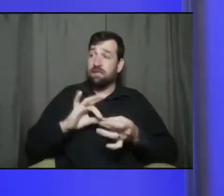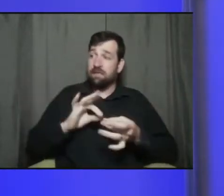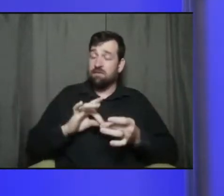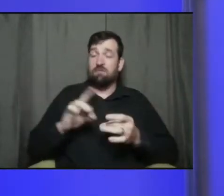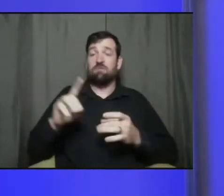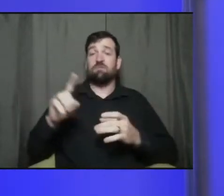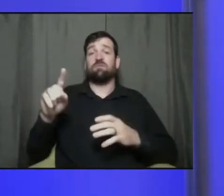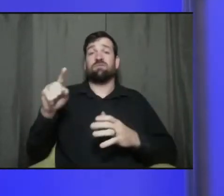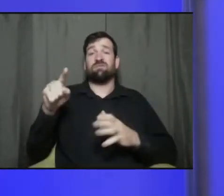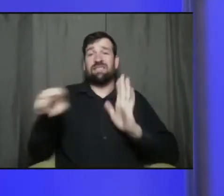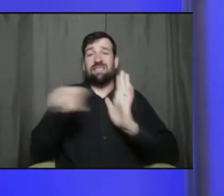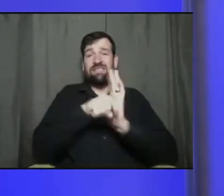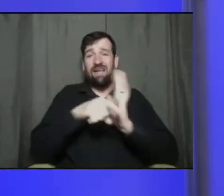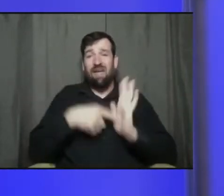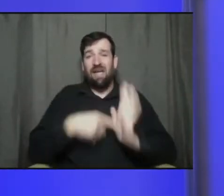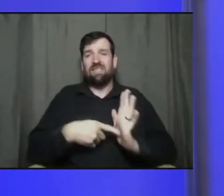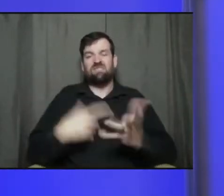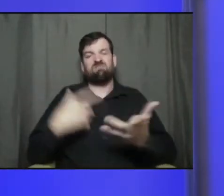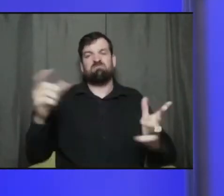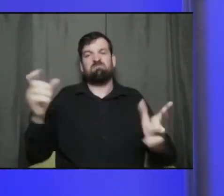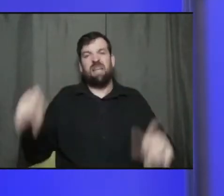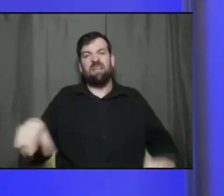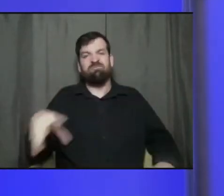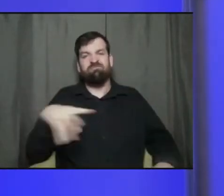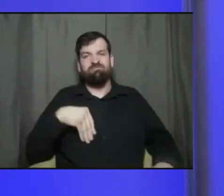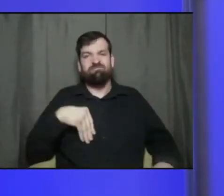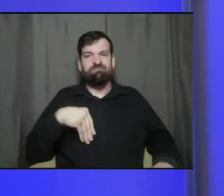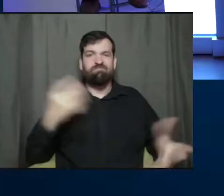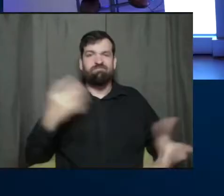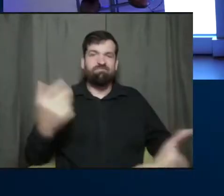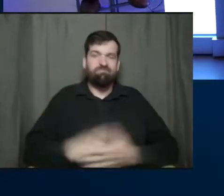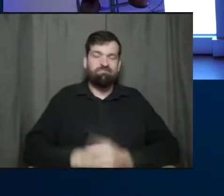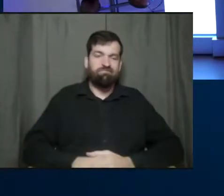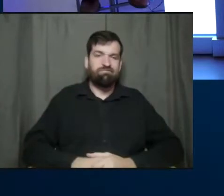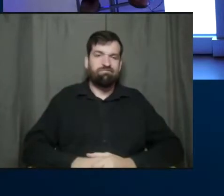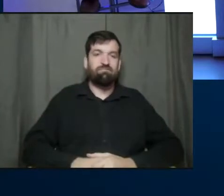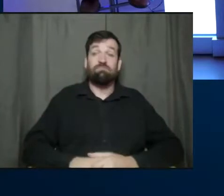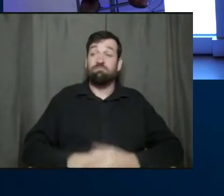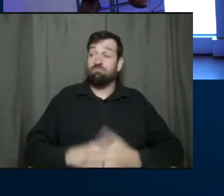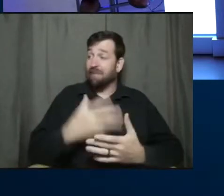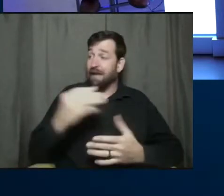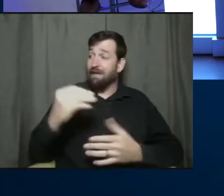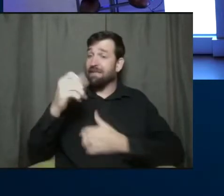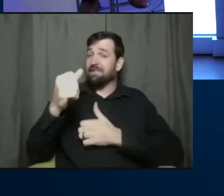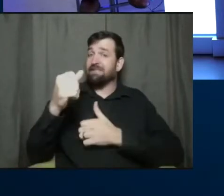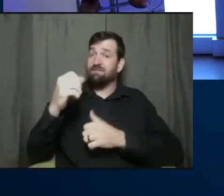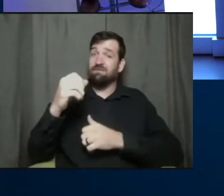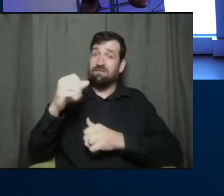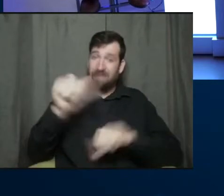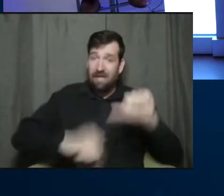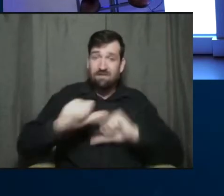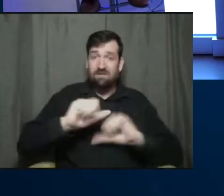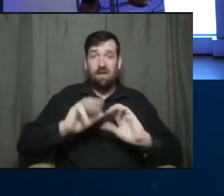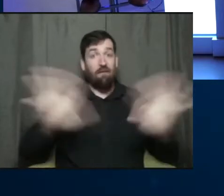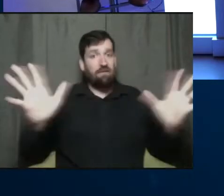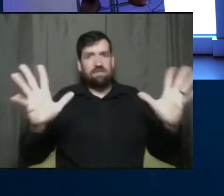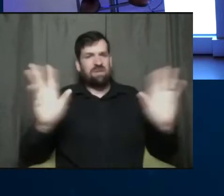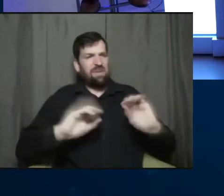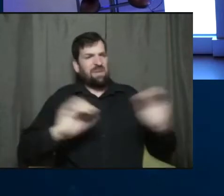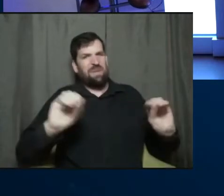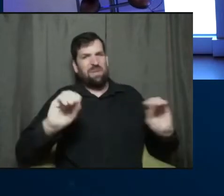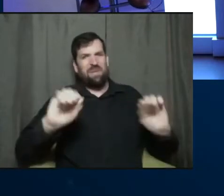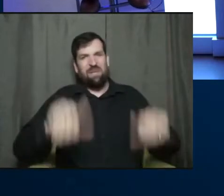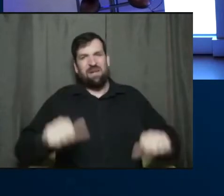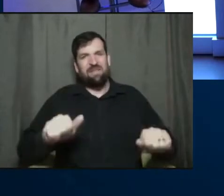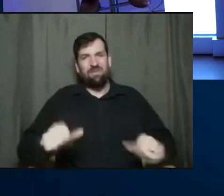deal with those with the advantages that we've had. And the science? Oh, obviously none of this would be possible without the